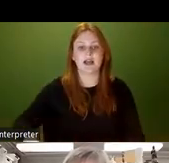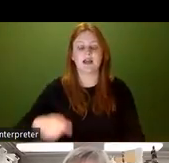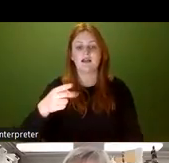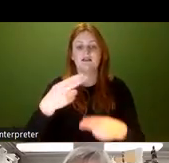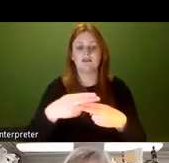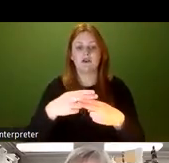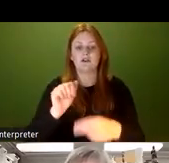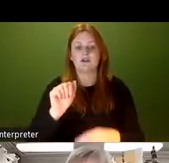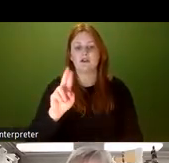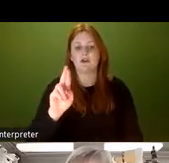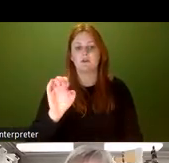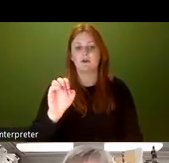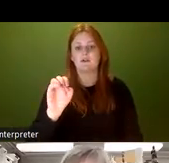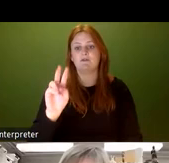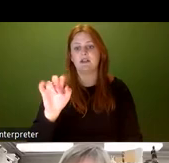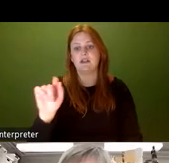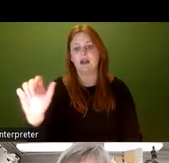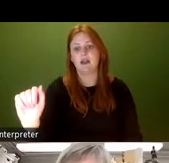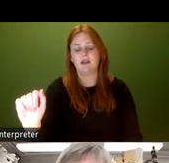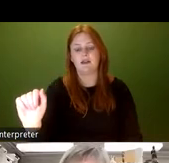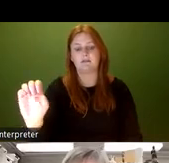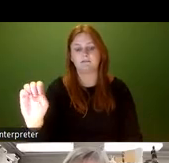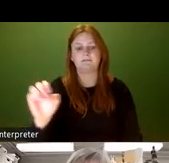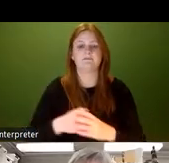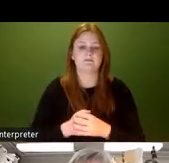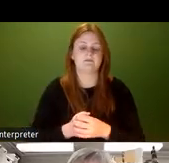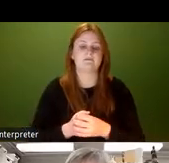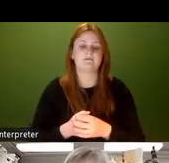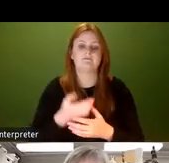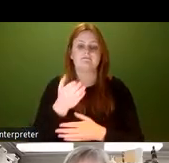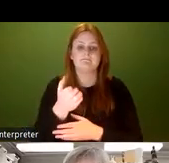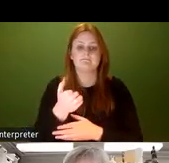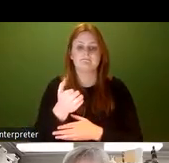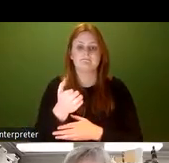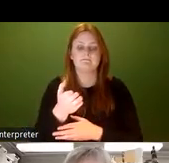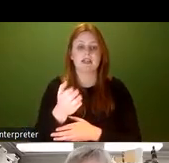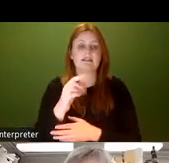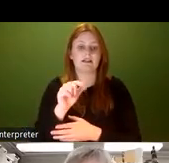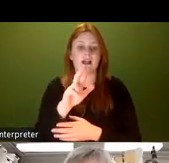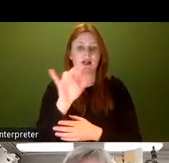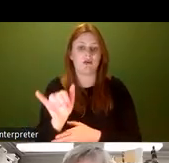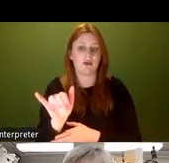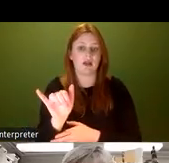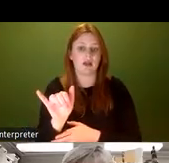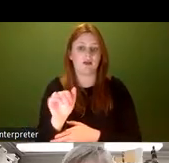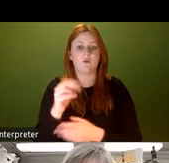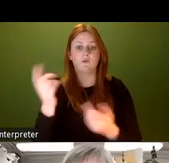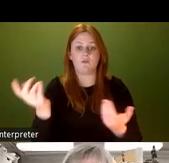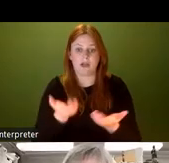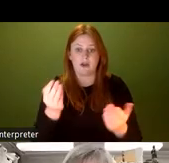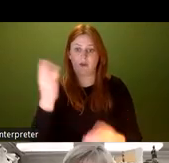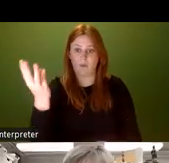Arbor Vitae. Here you see it in an actual contemporary gallery, which was on Ross Avenue in Winnipeg,